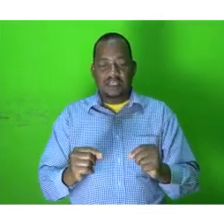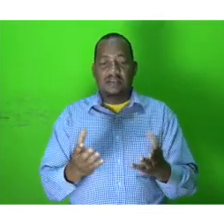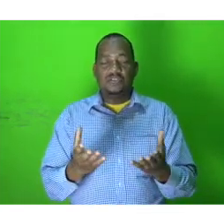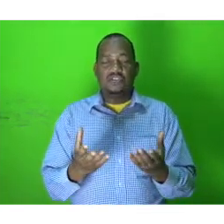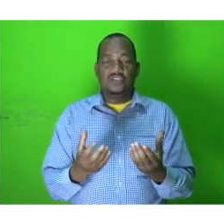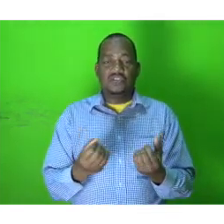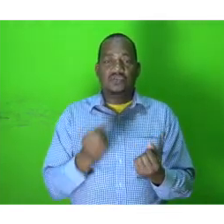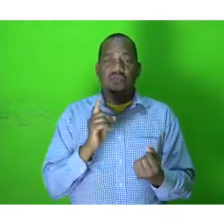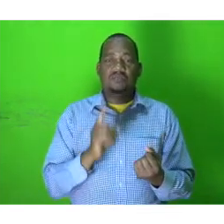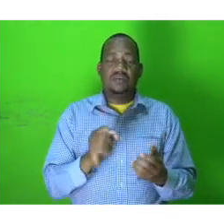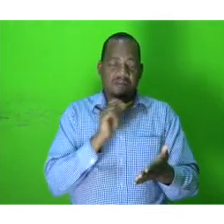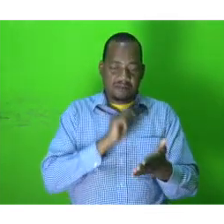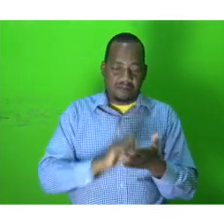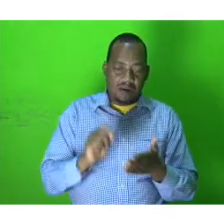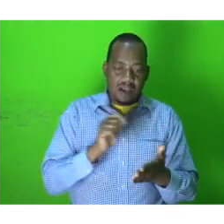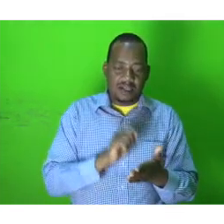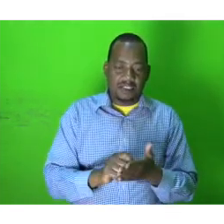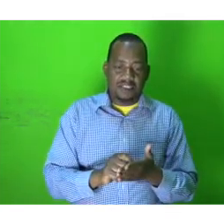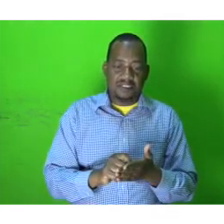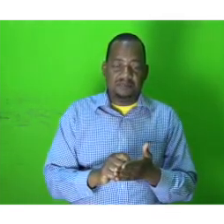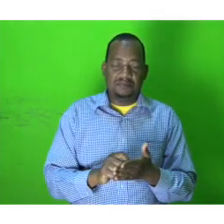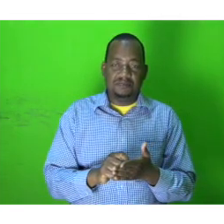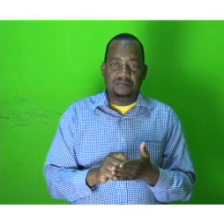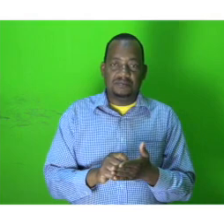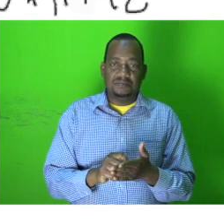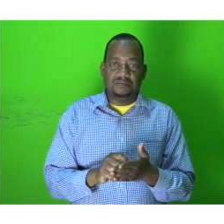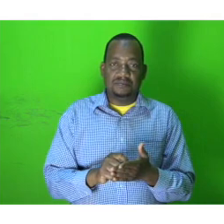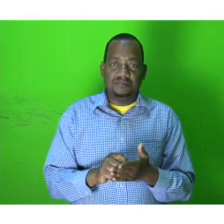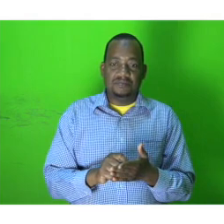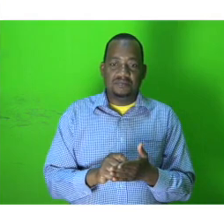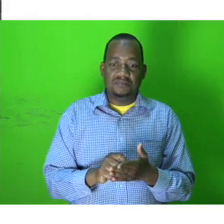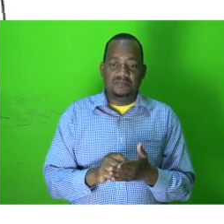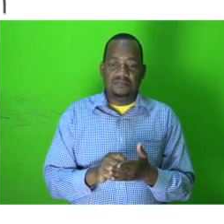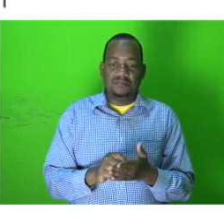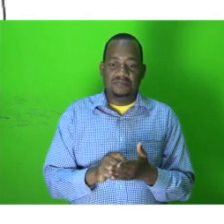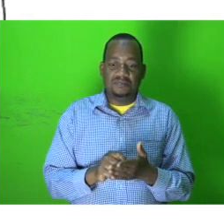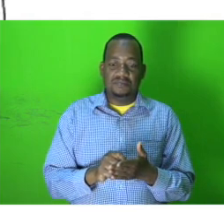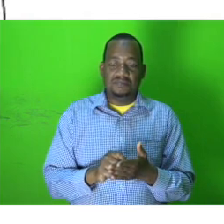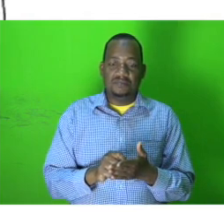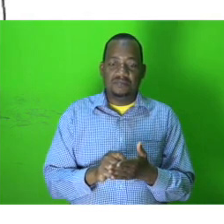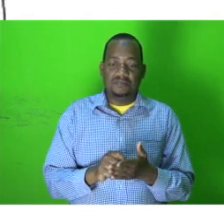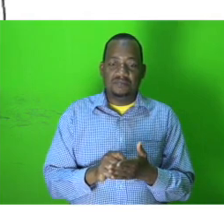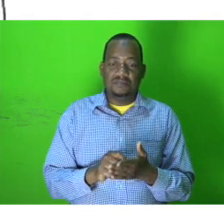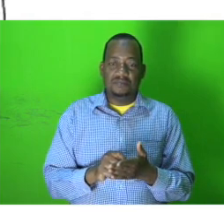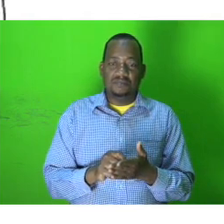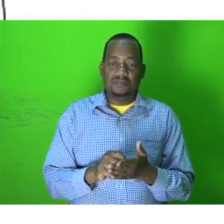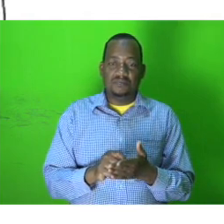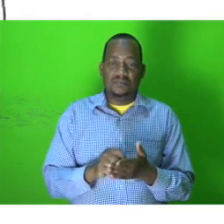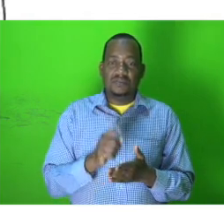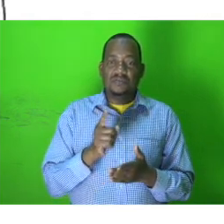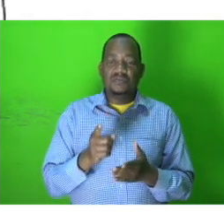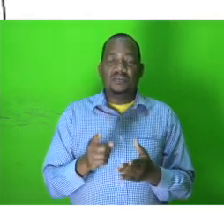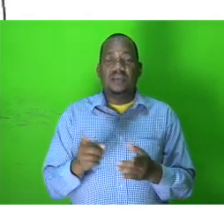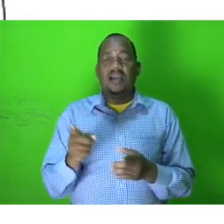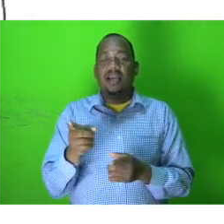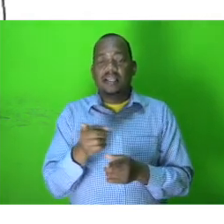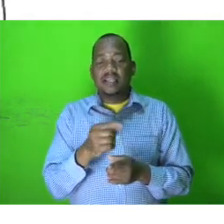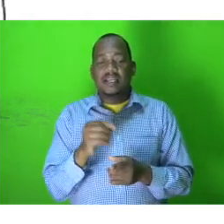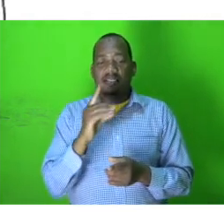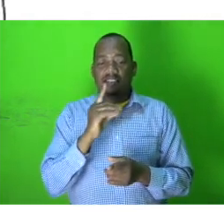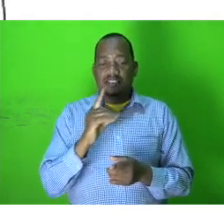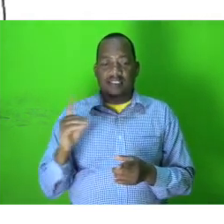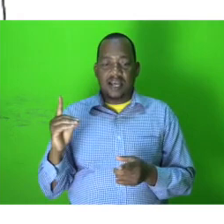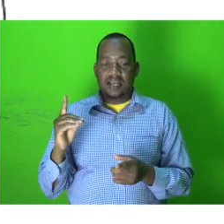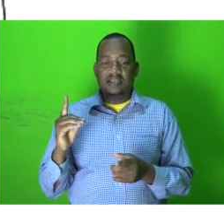Therefore, should be right to the debit is, should write to the